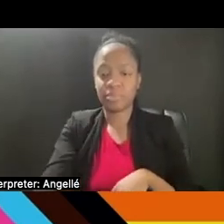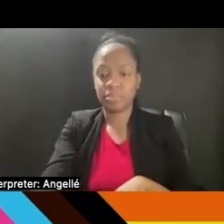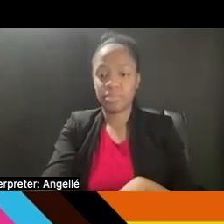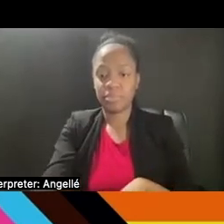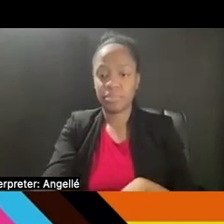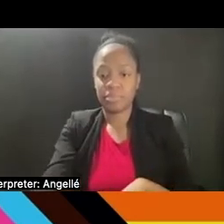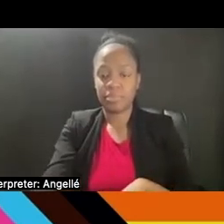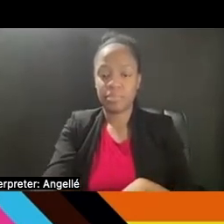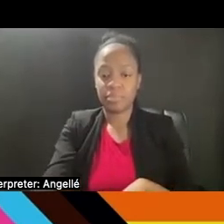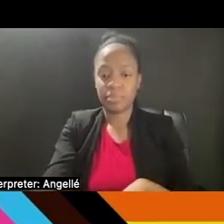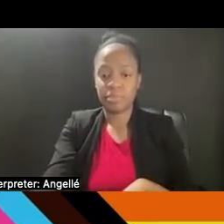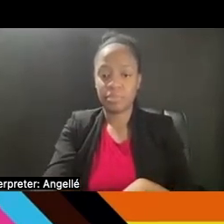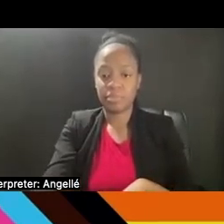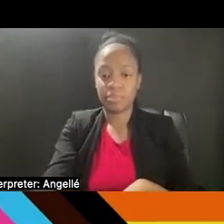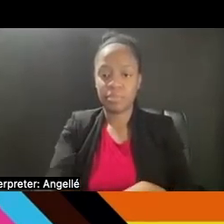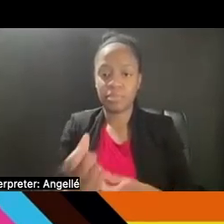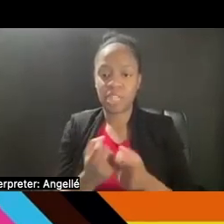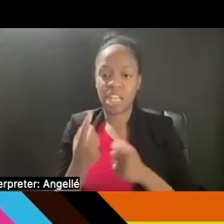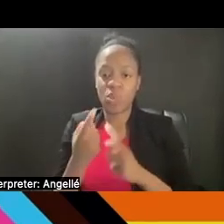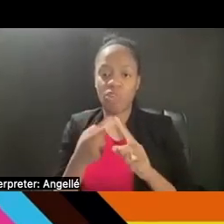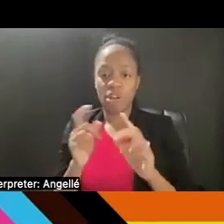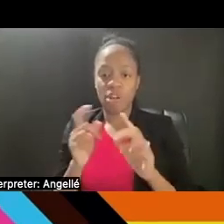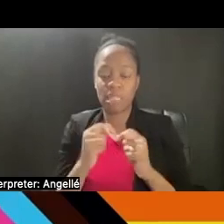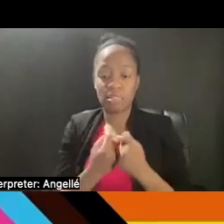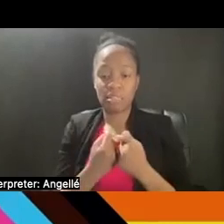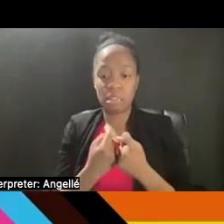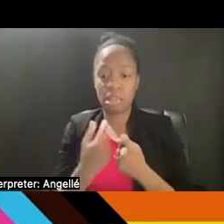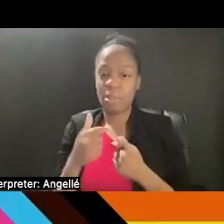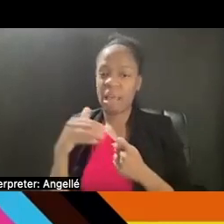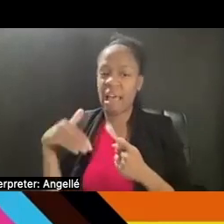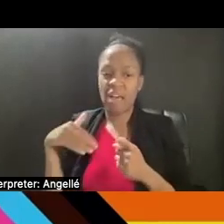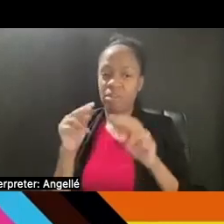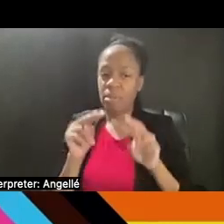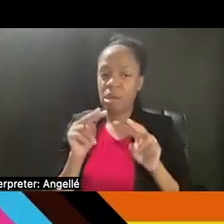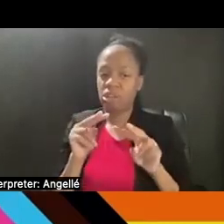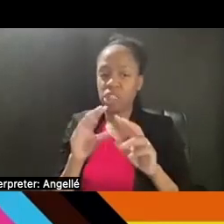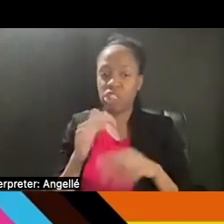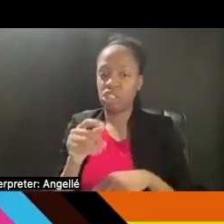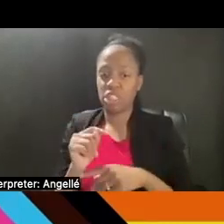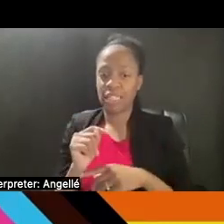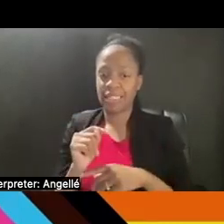Anybody from the team? I haven't been monitoring the chat or